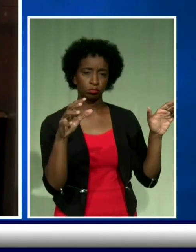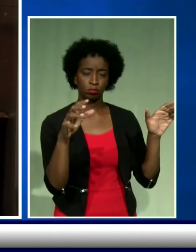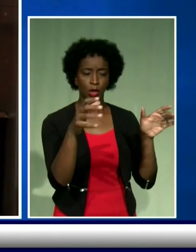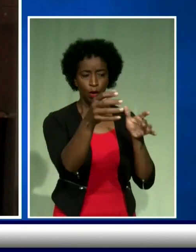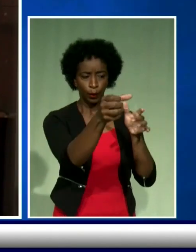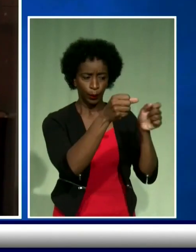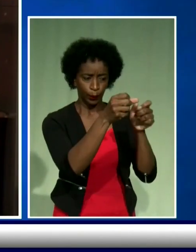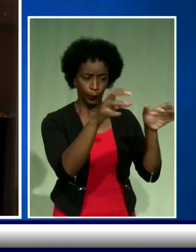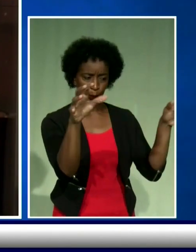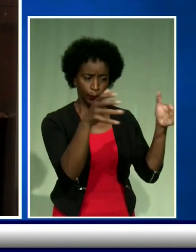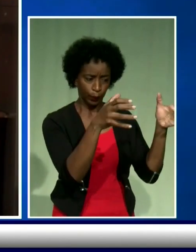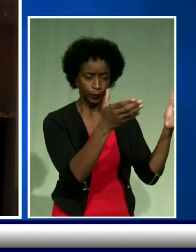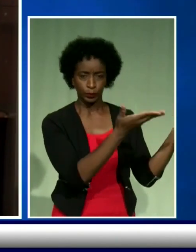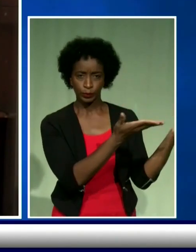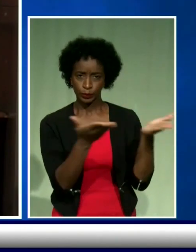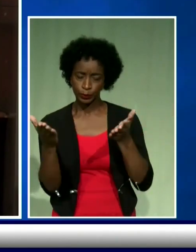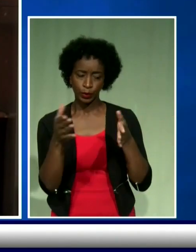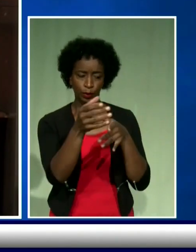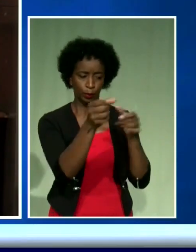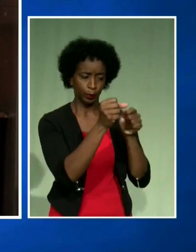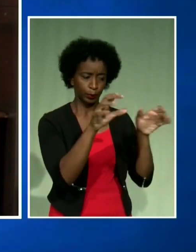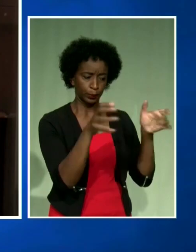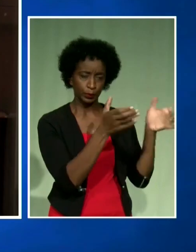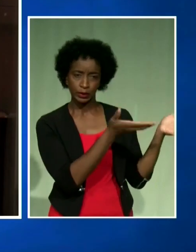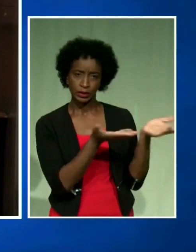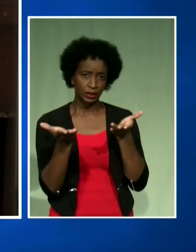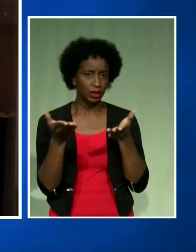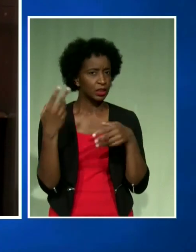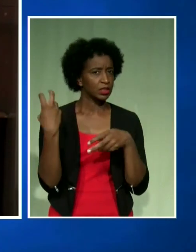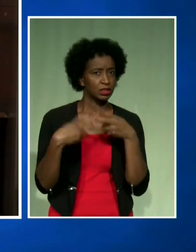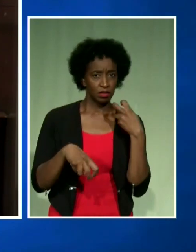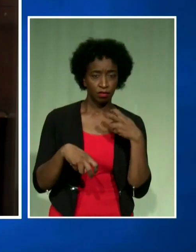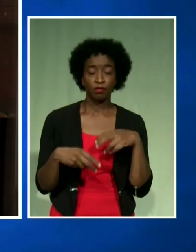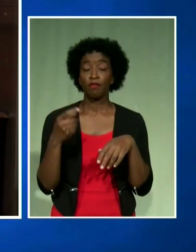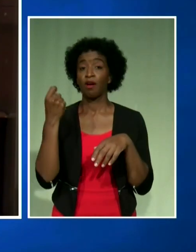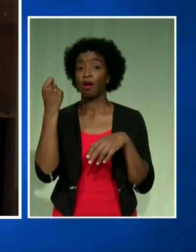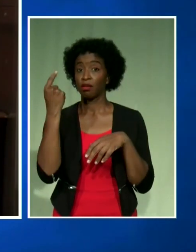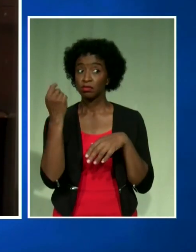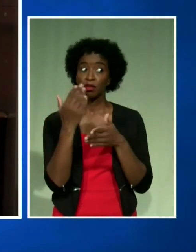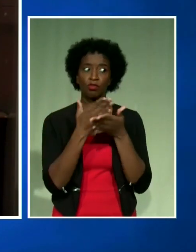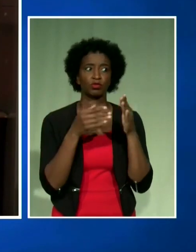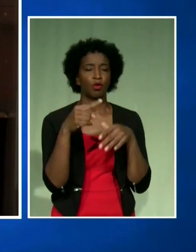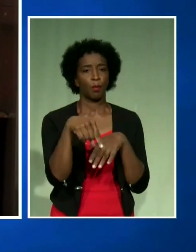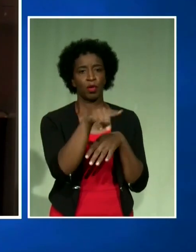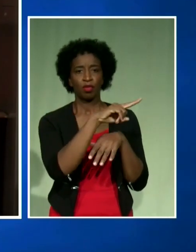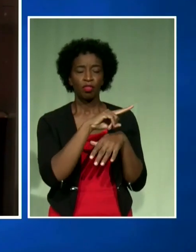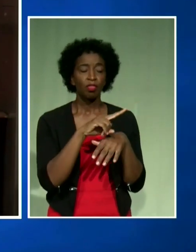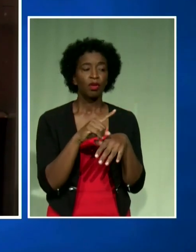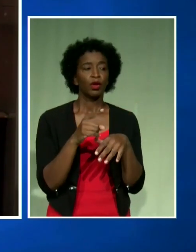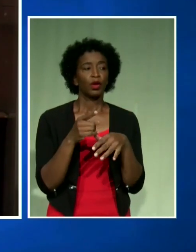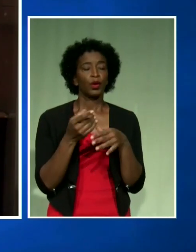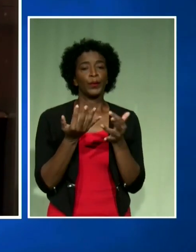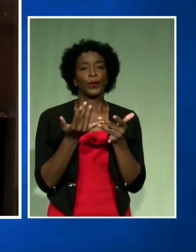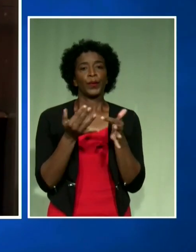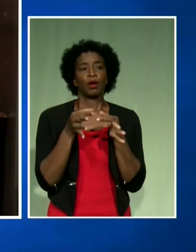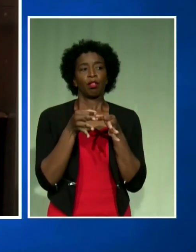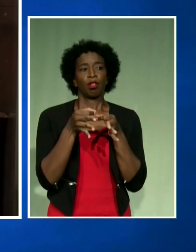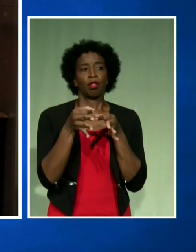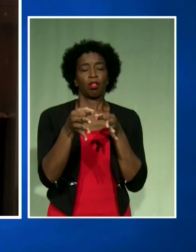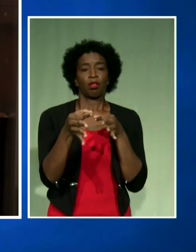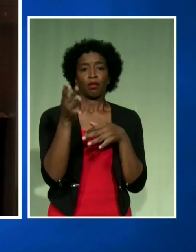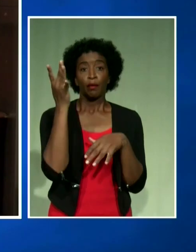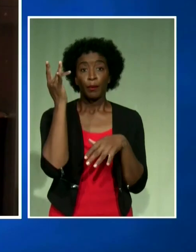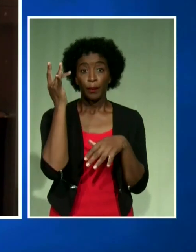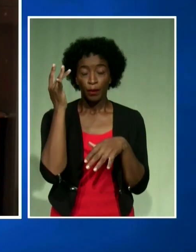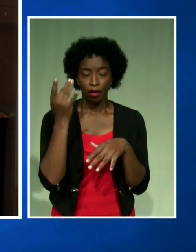multiple cities, and shipping connections that were held back when a main vessel bringing the shipments to Barbados